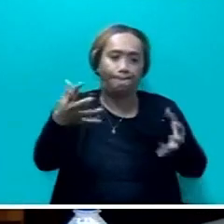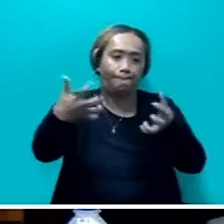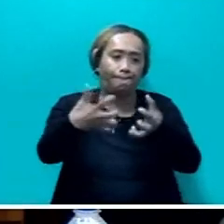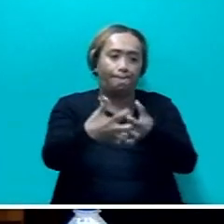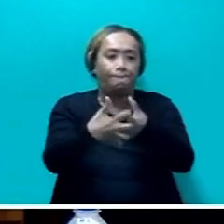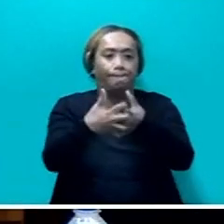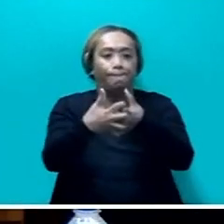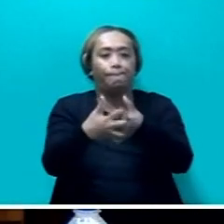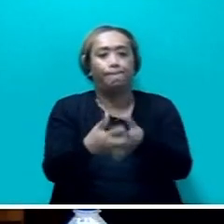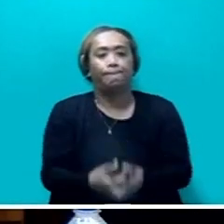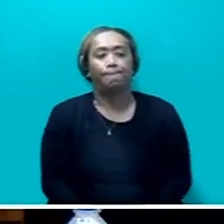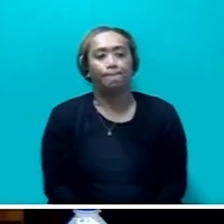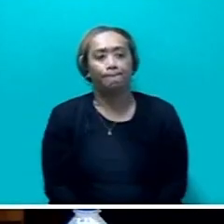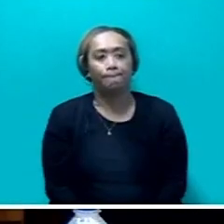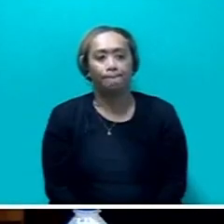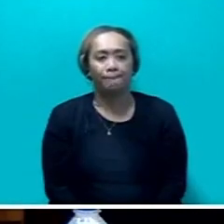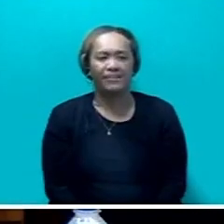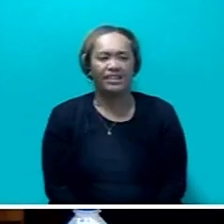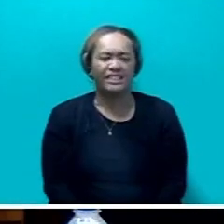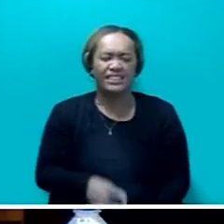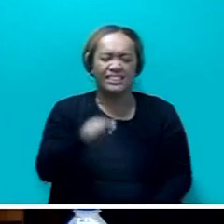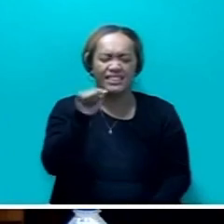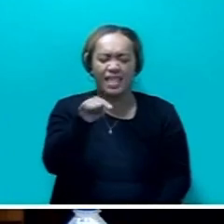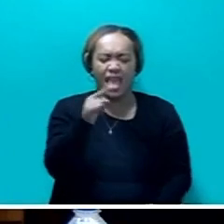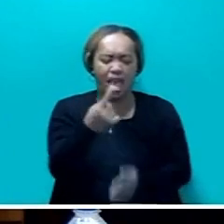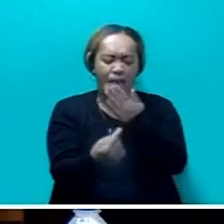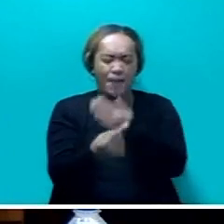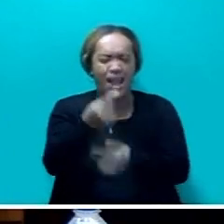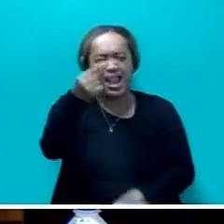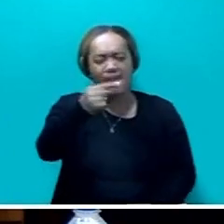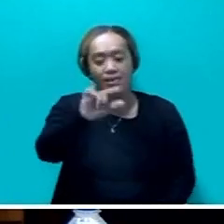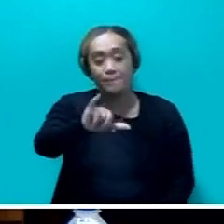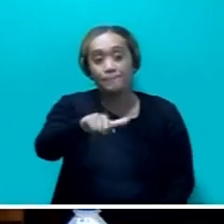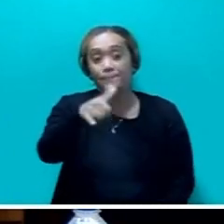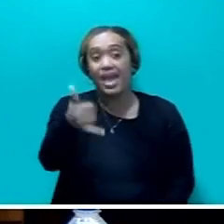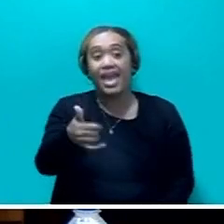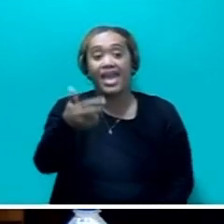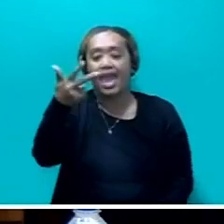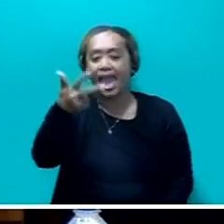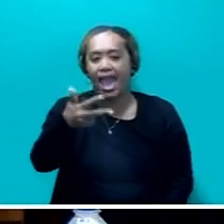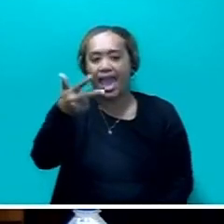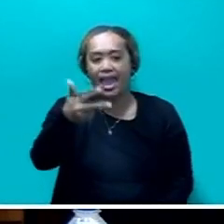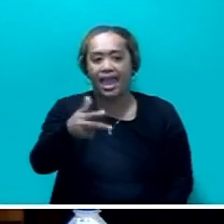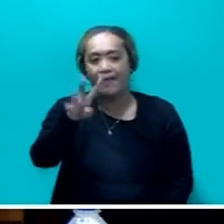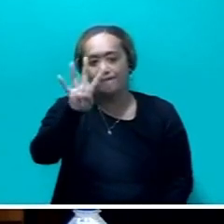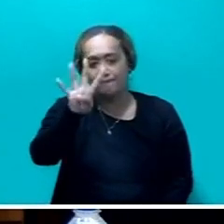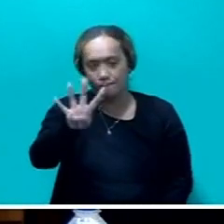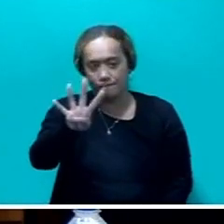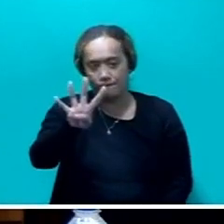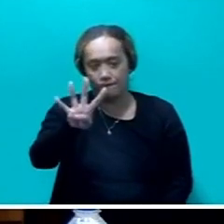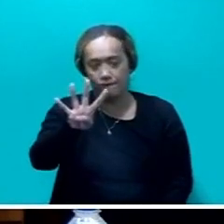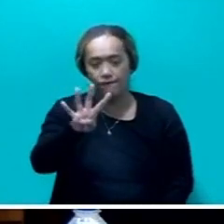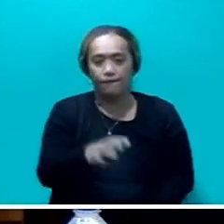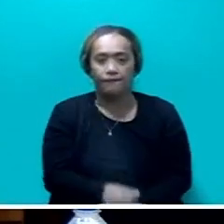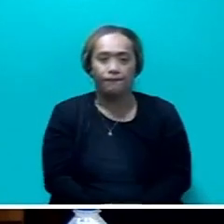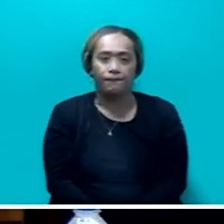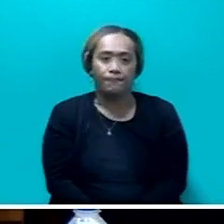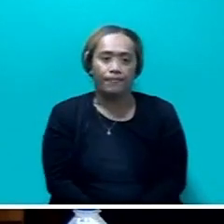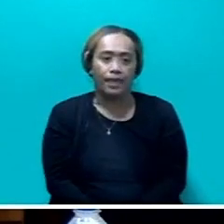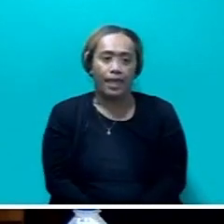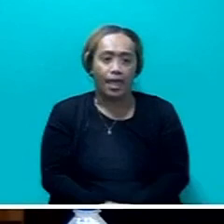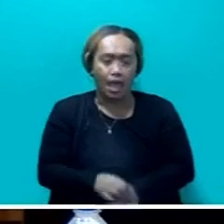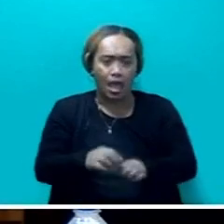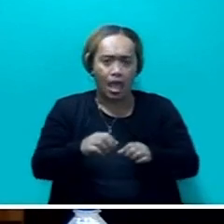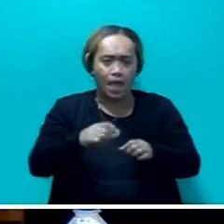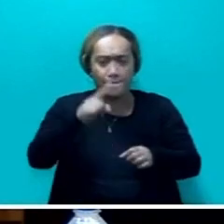indentured laborers. This was, Mr. Speaker, on 11th May 1884. The heroism of the